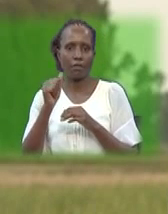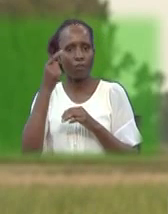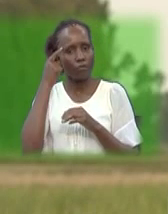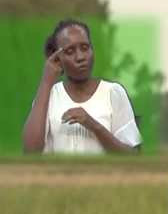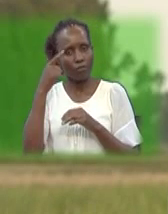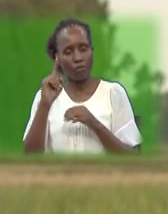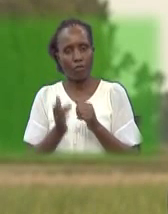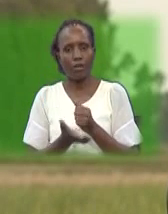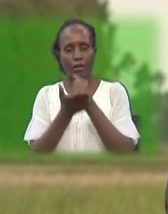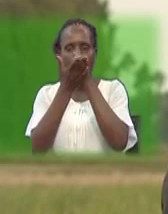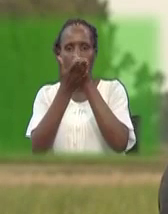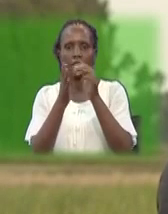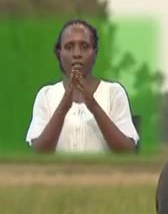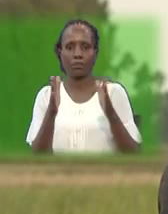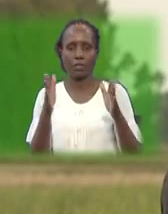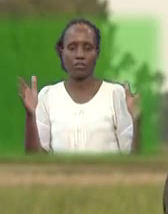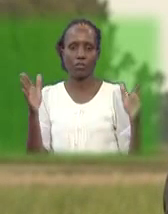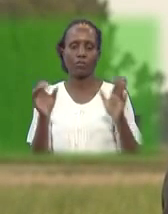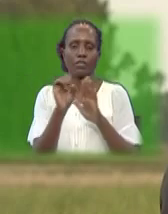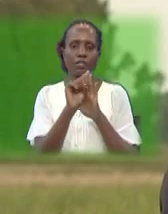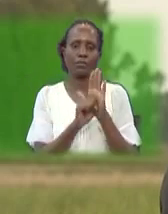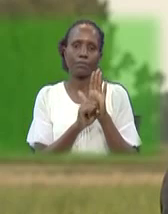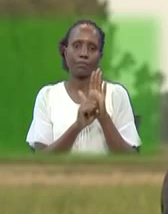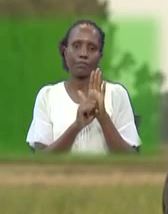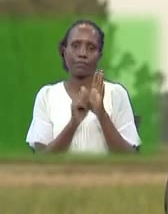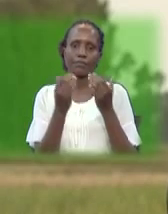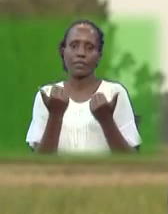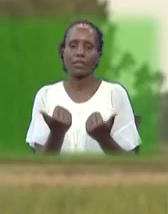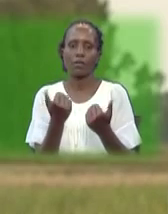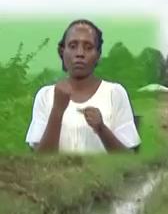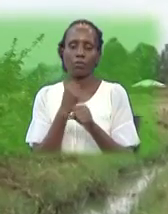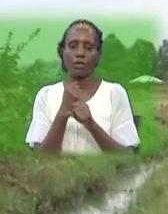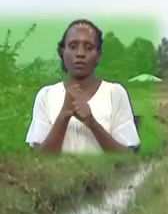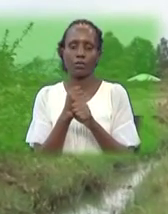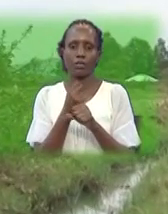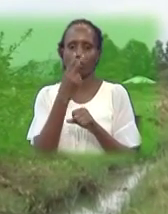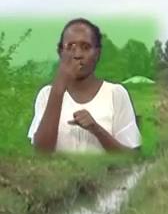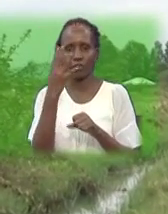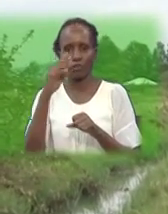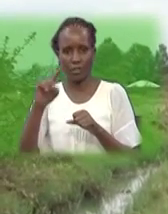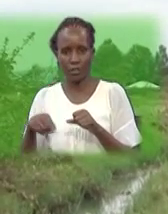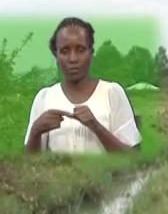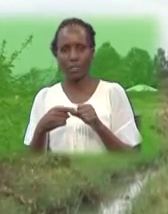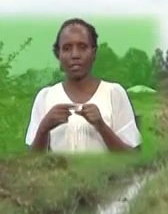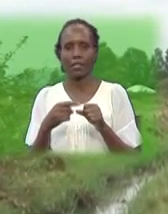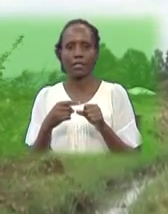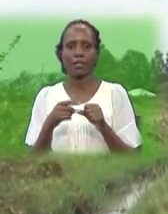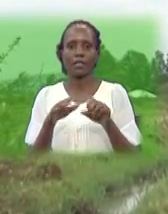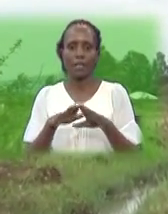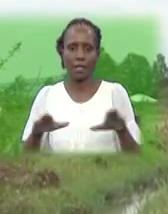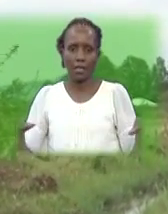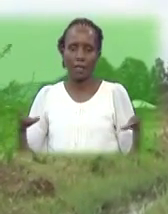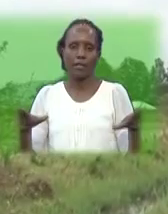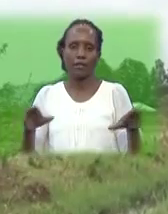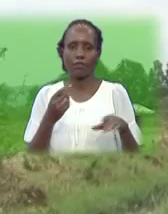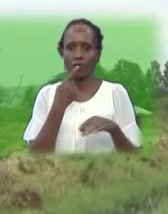to aid the expansion in the scheme. Currently, we are doing about 24,000 acres of pad